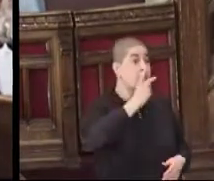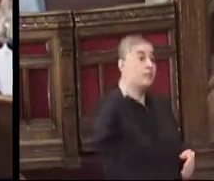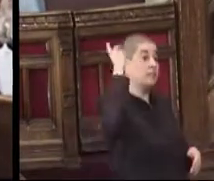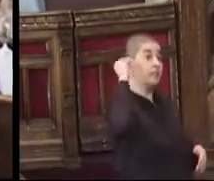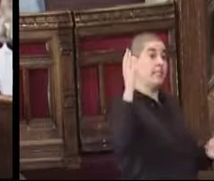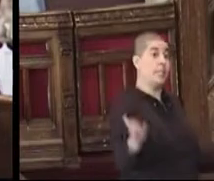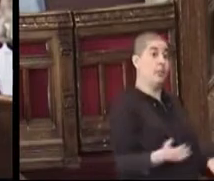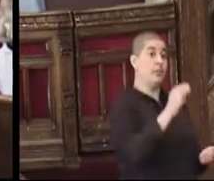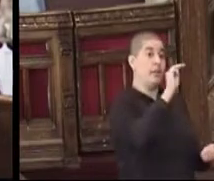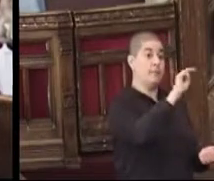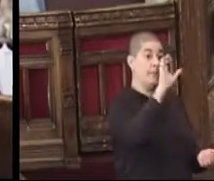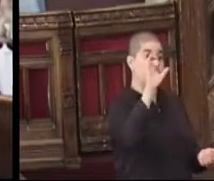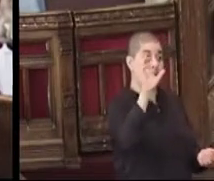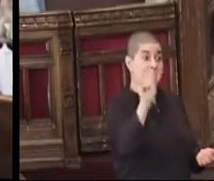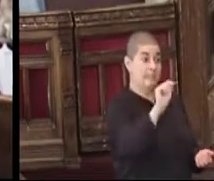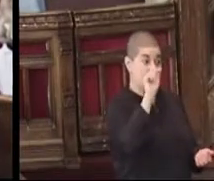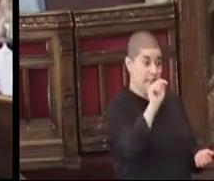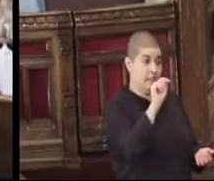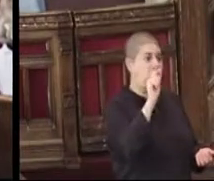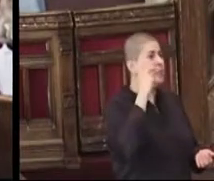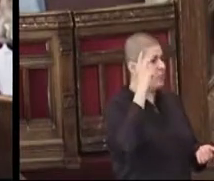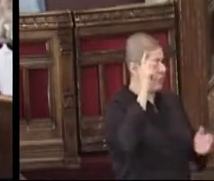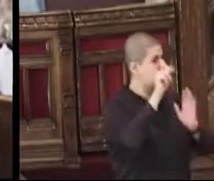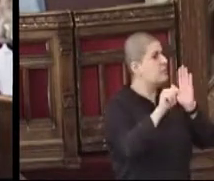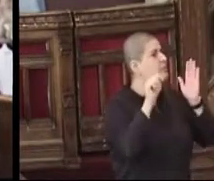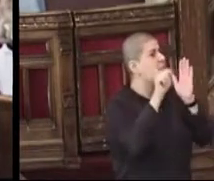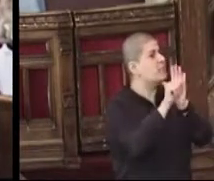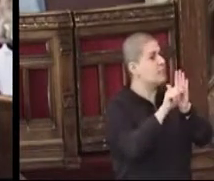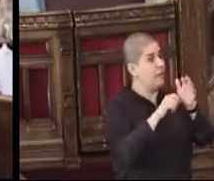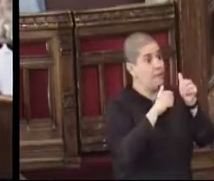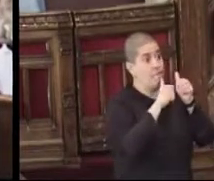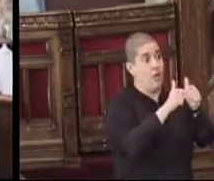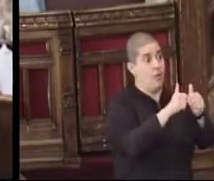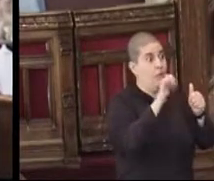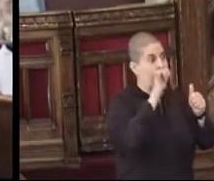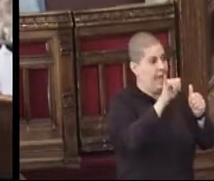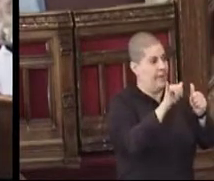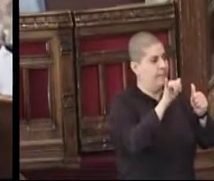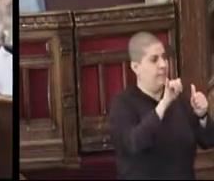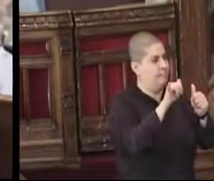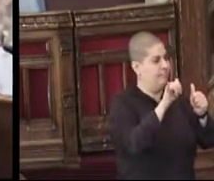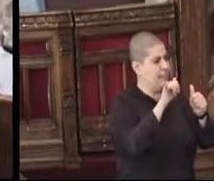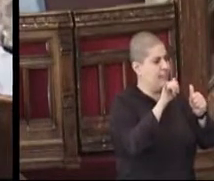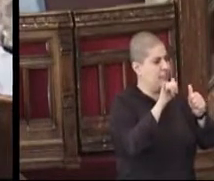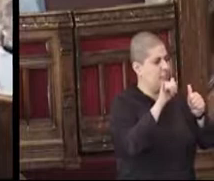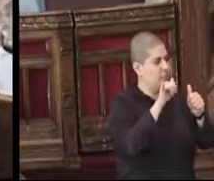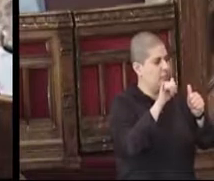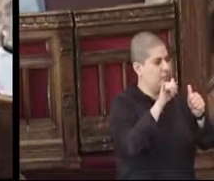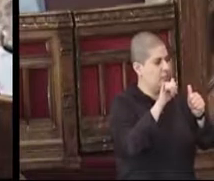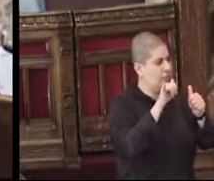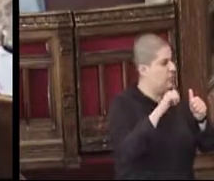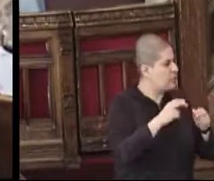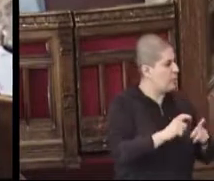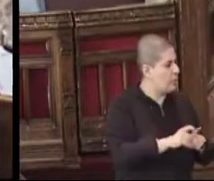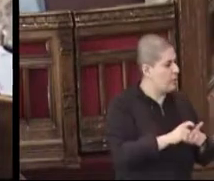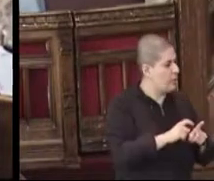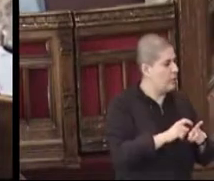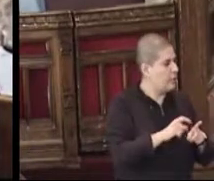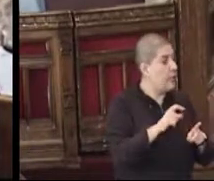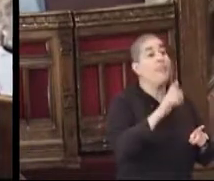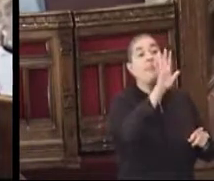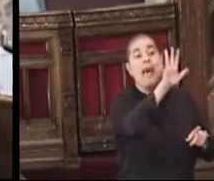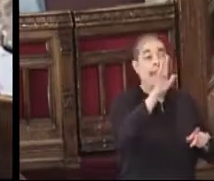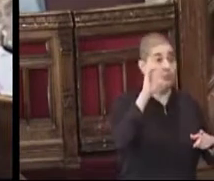can see periods of time when we followed that best tradition of the Christian church, of being that place of